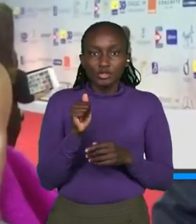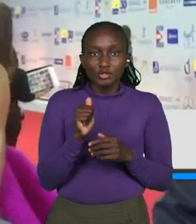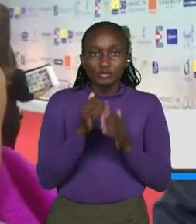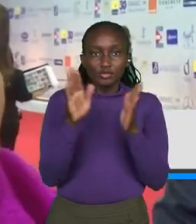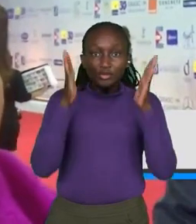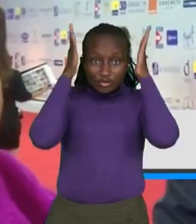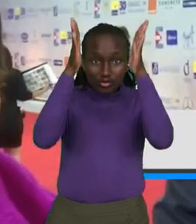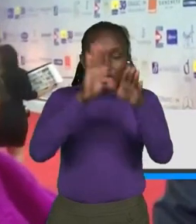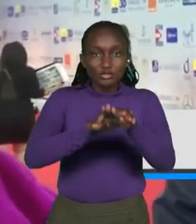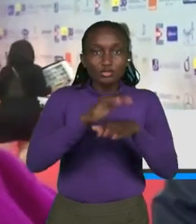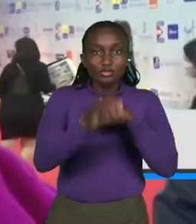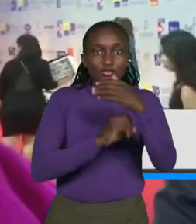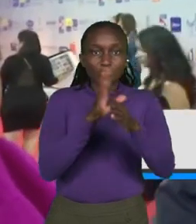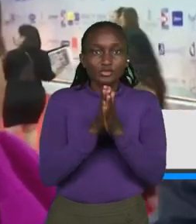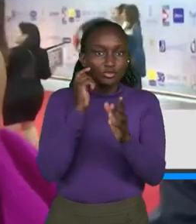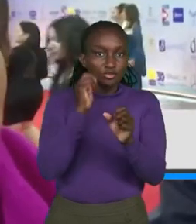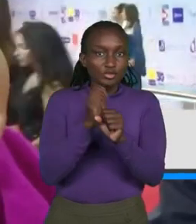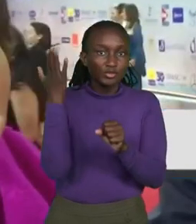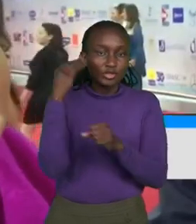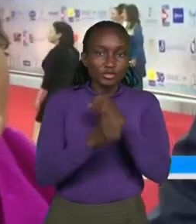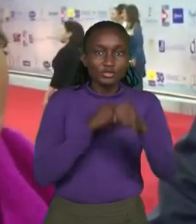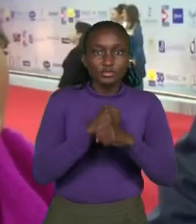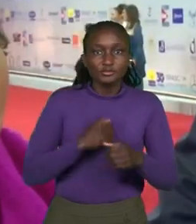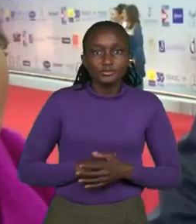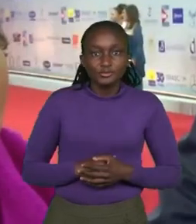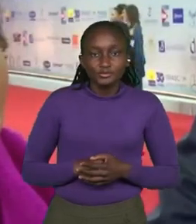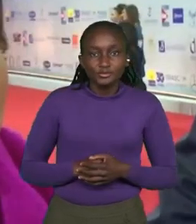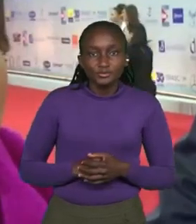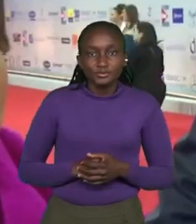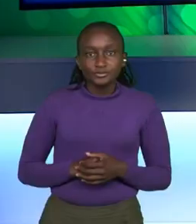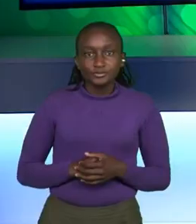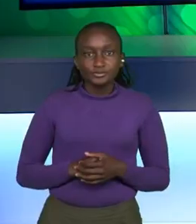on movies and workshops than last year.